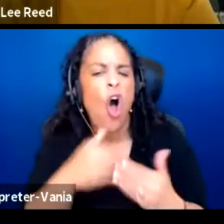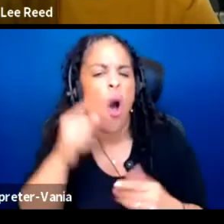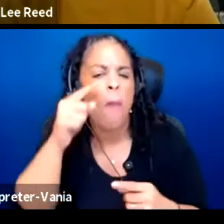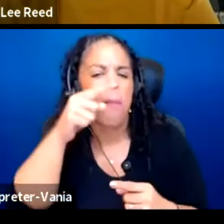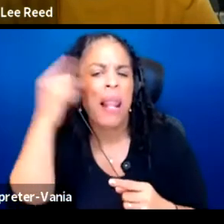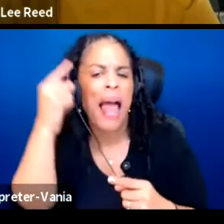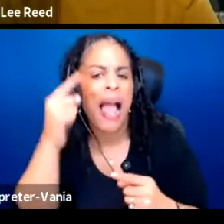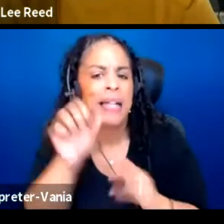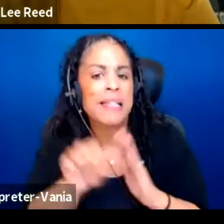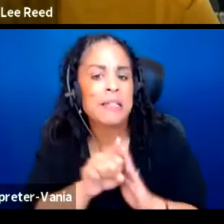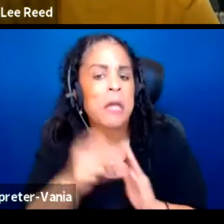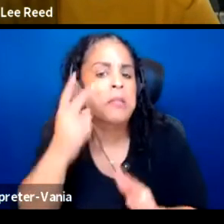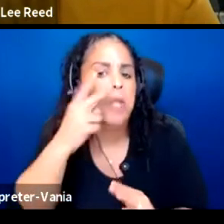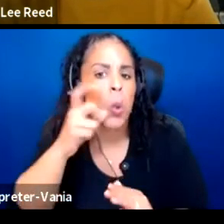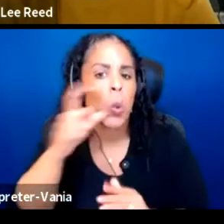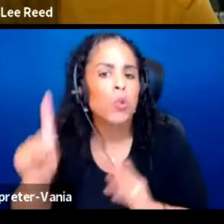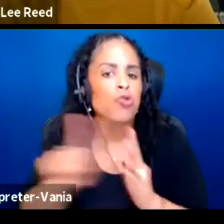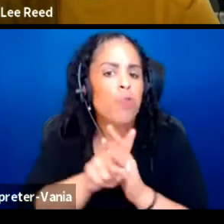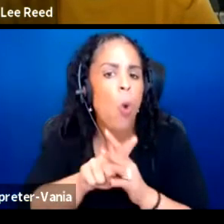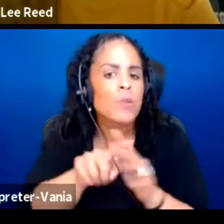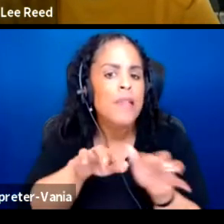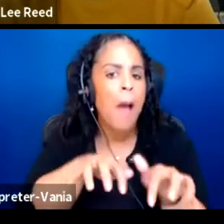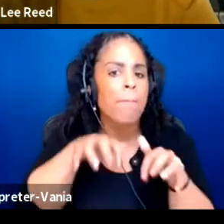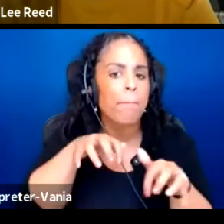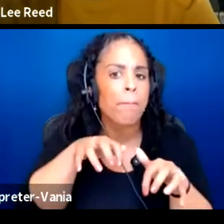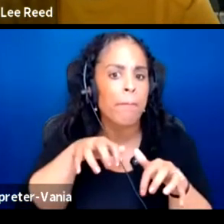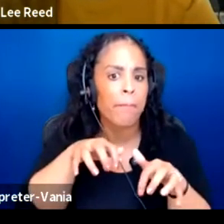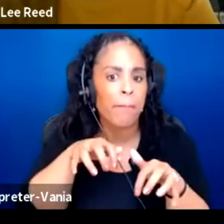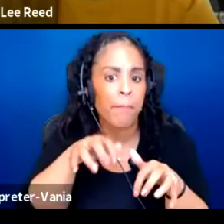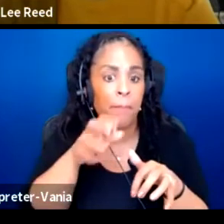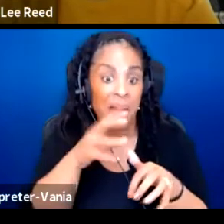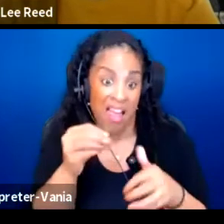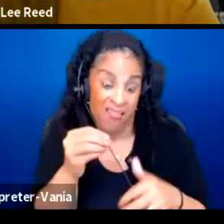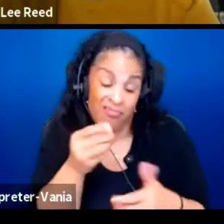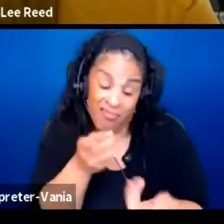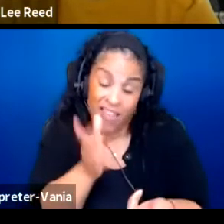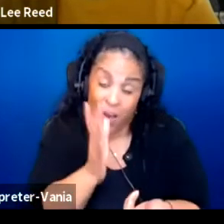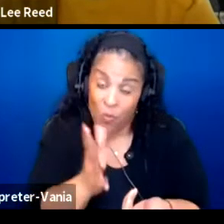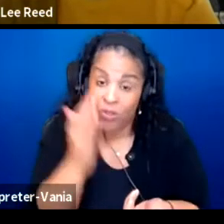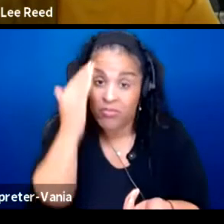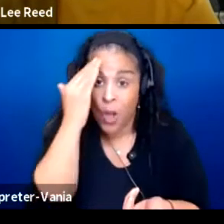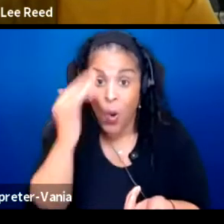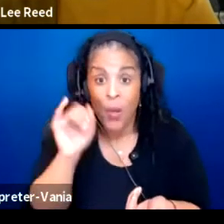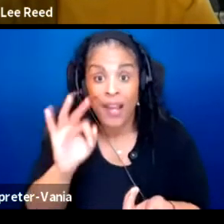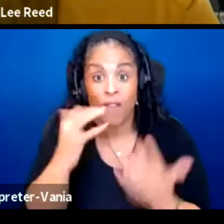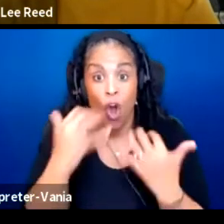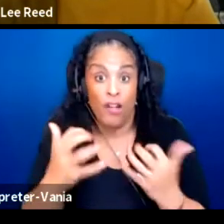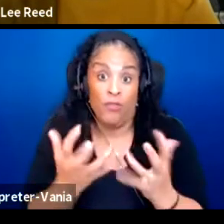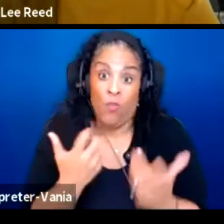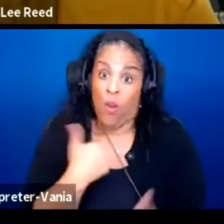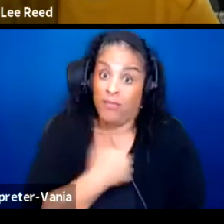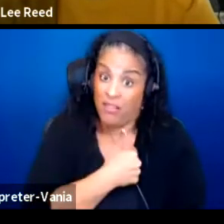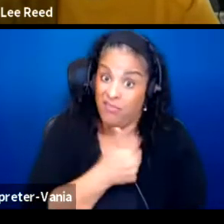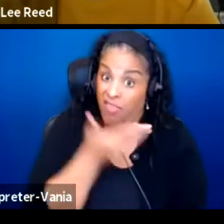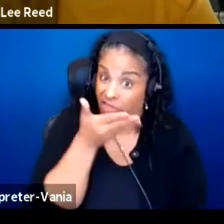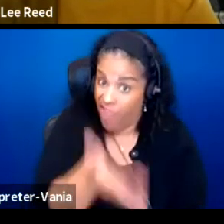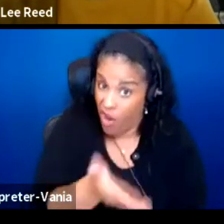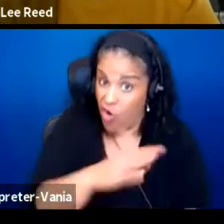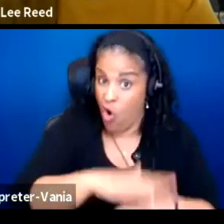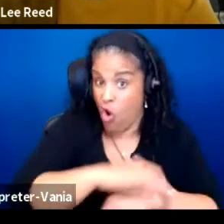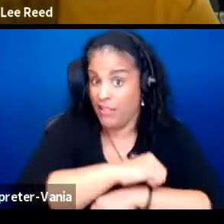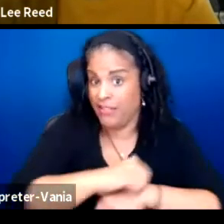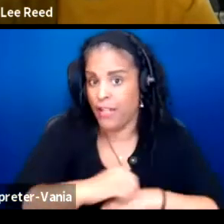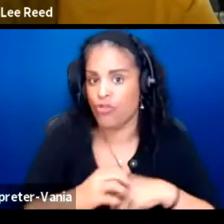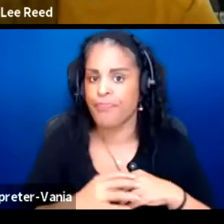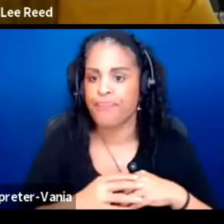up, and then they'll know whether or not their audience wants us on the stage. I